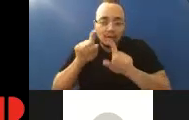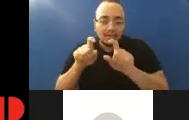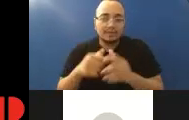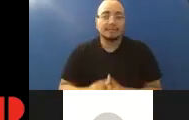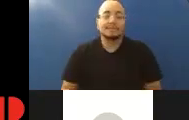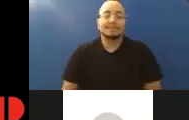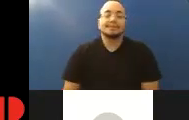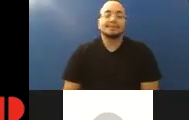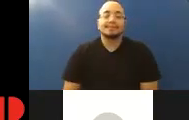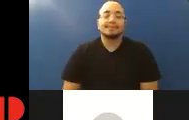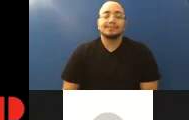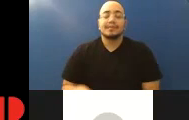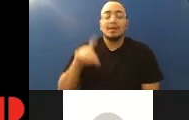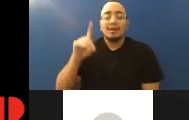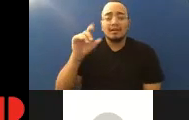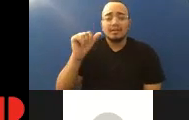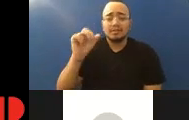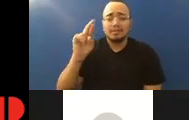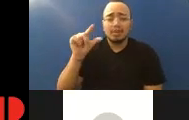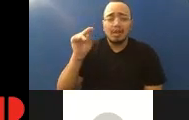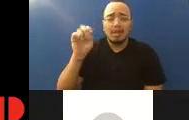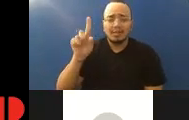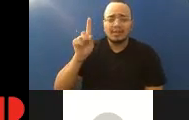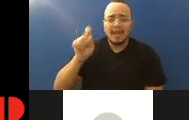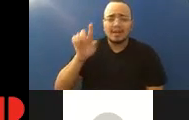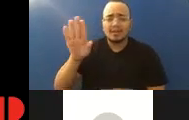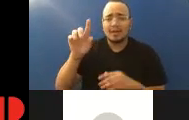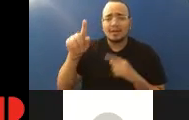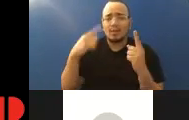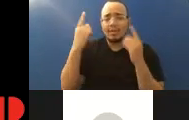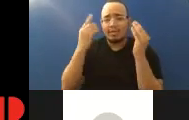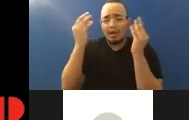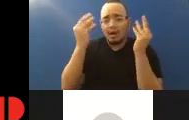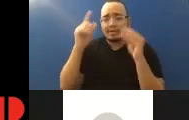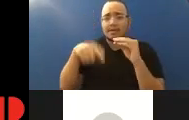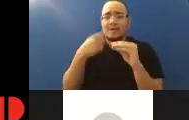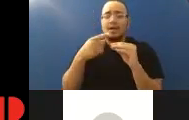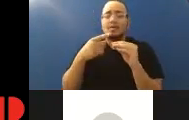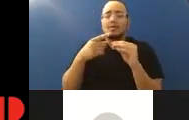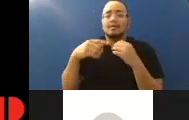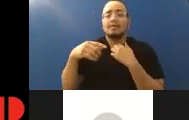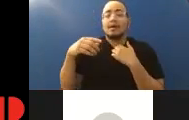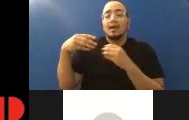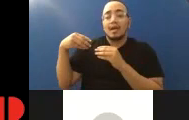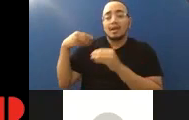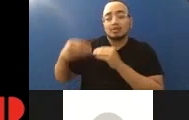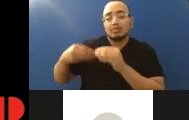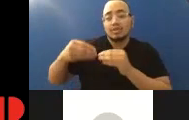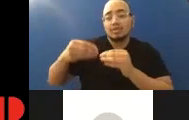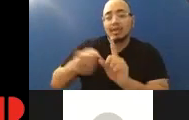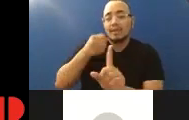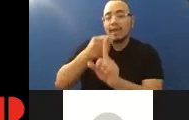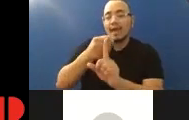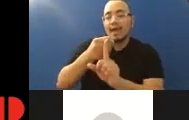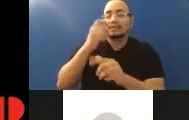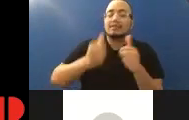Darlene, I wanted to ask you your thoughts around the intergenerational impact of patriarchal violence. I mean, we talk a lot about